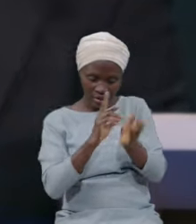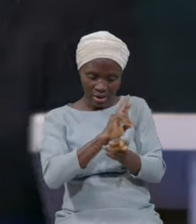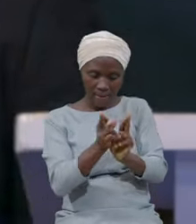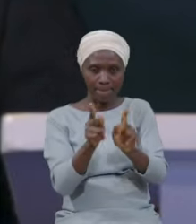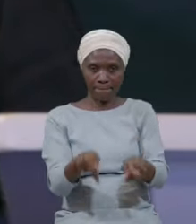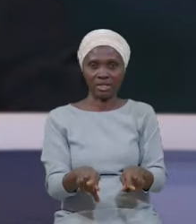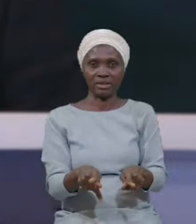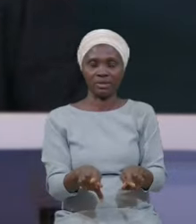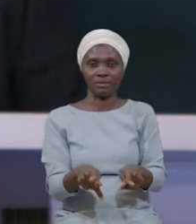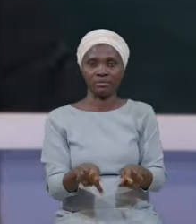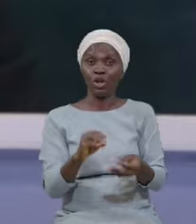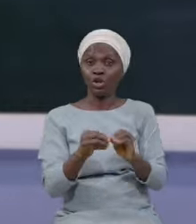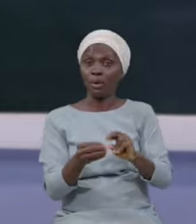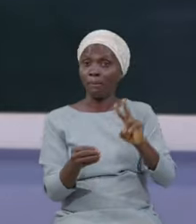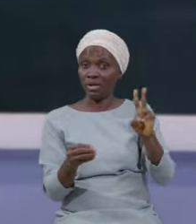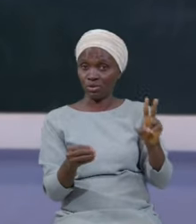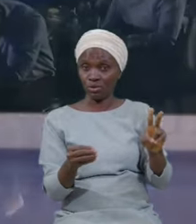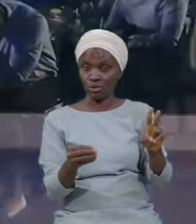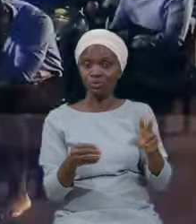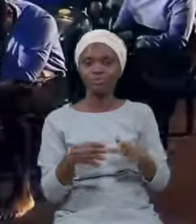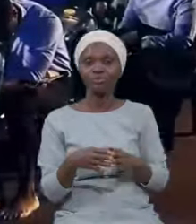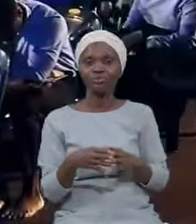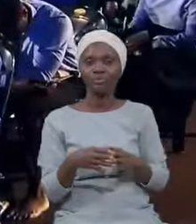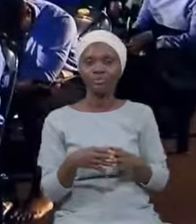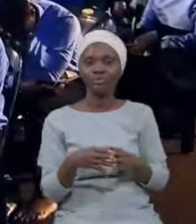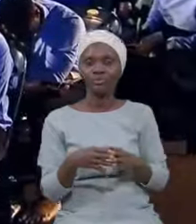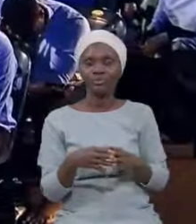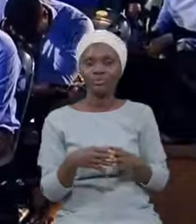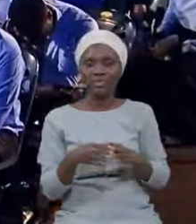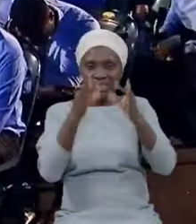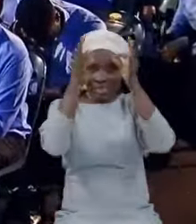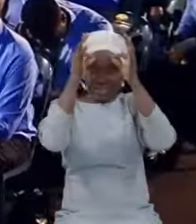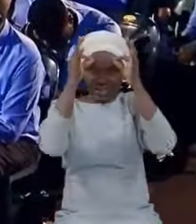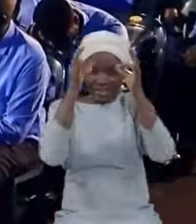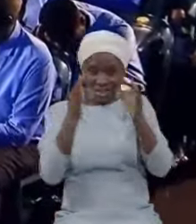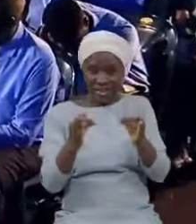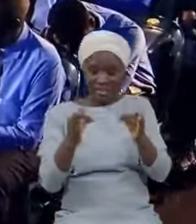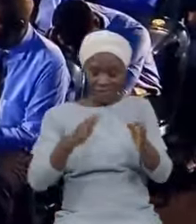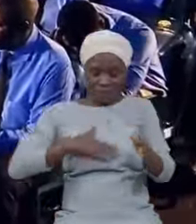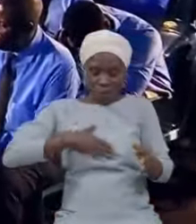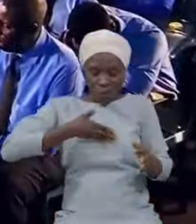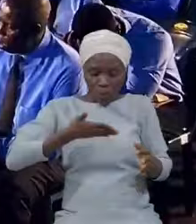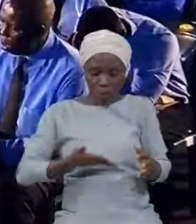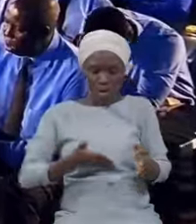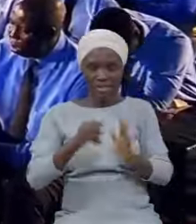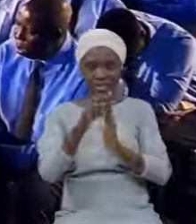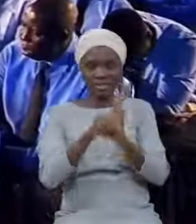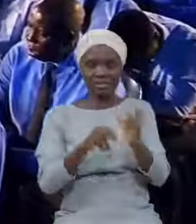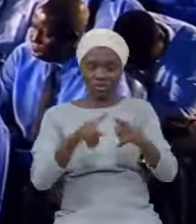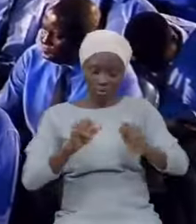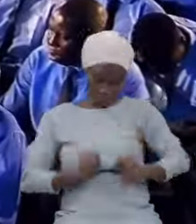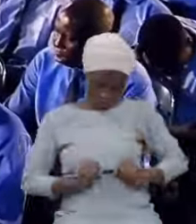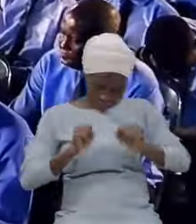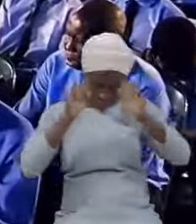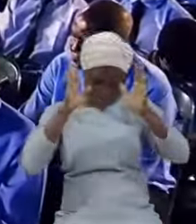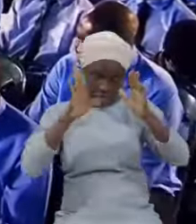here. Number two, we're looking at a decisive willingness to surrender under